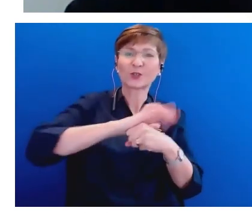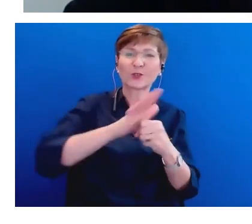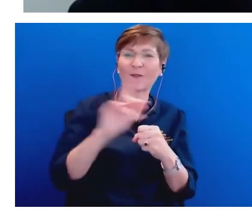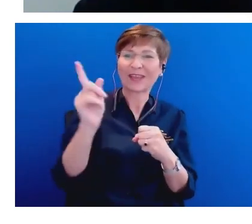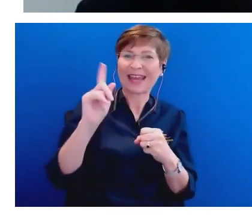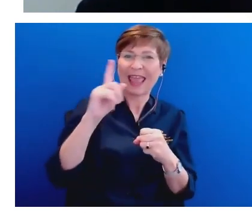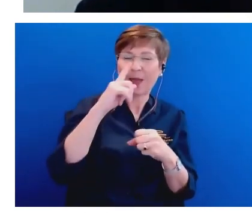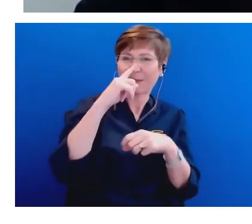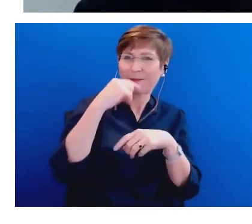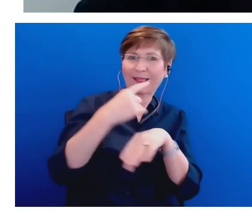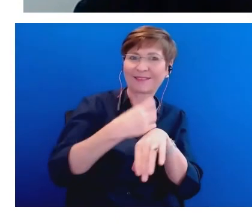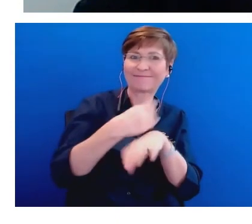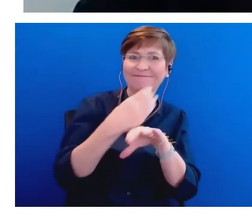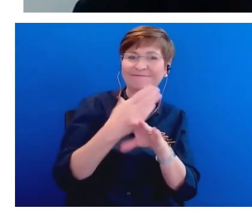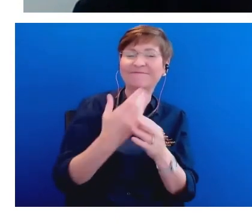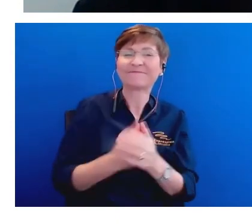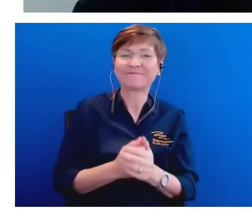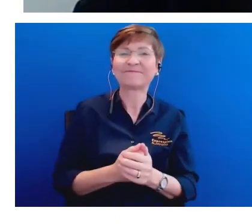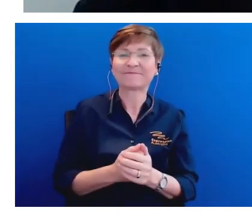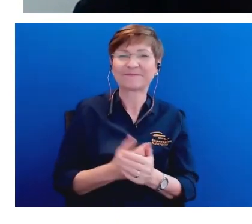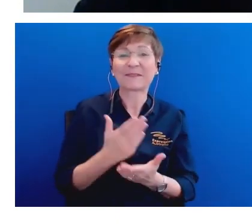question. Definitely.